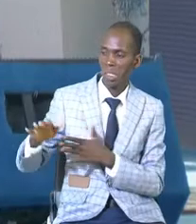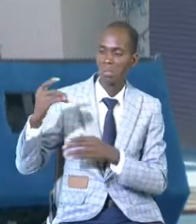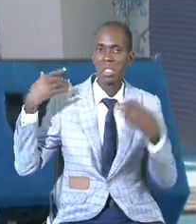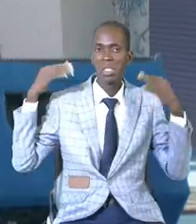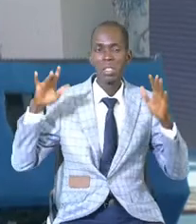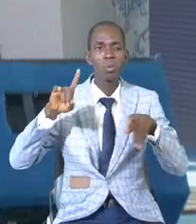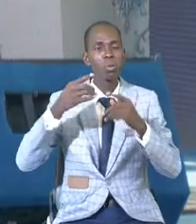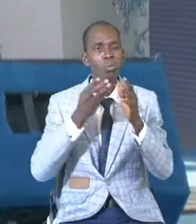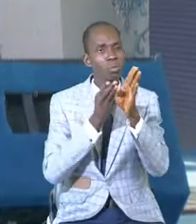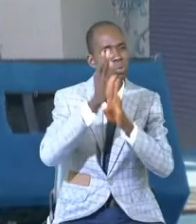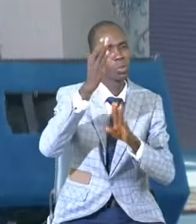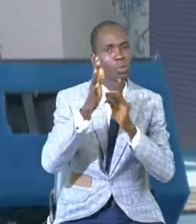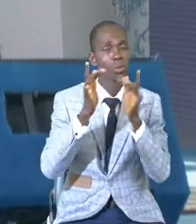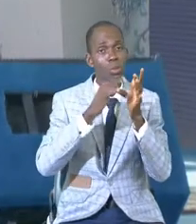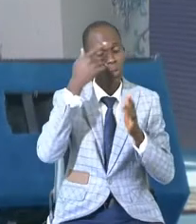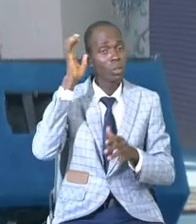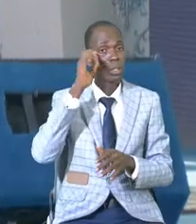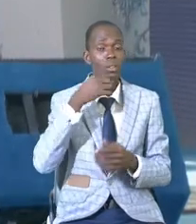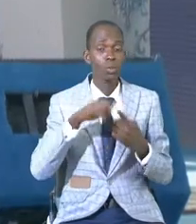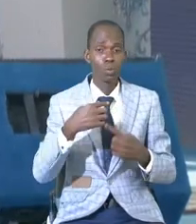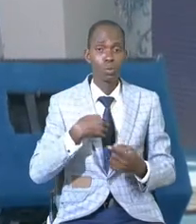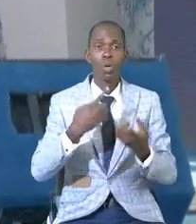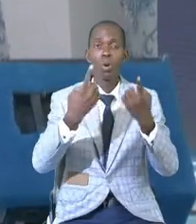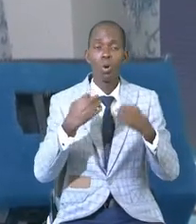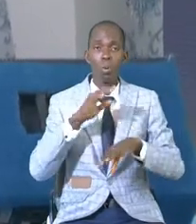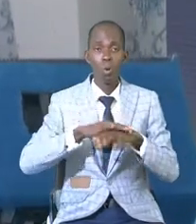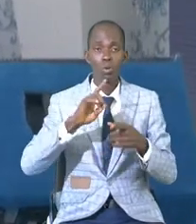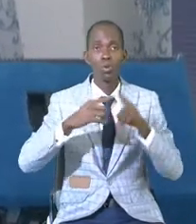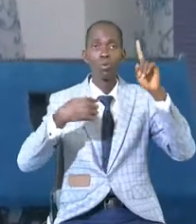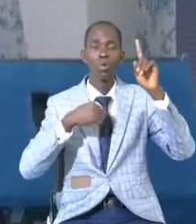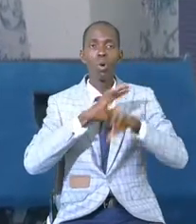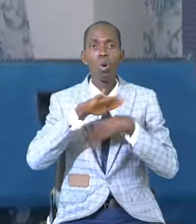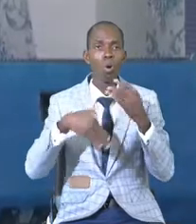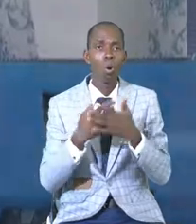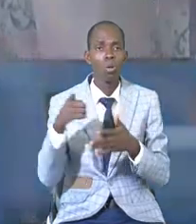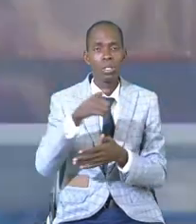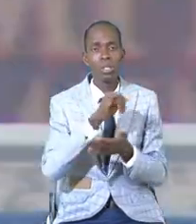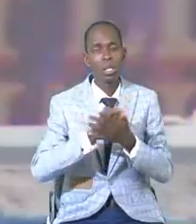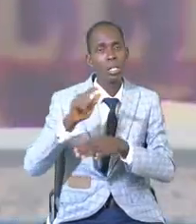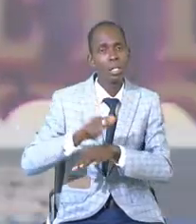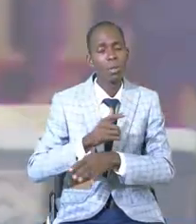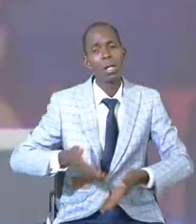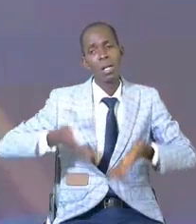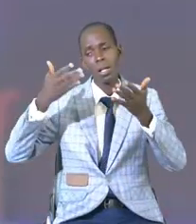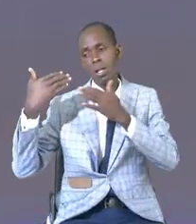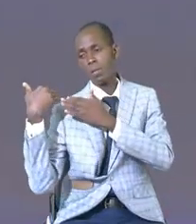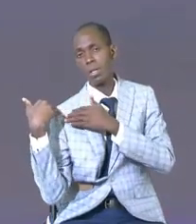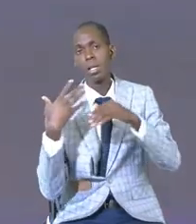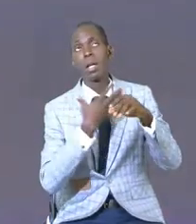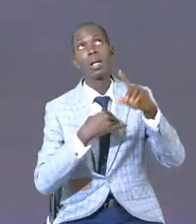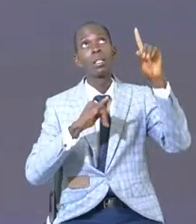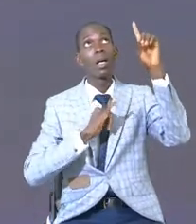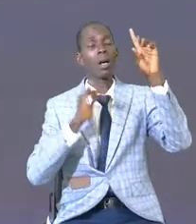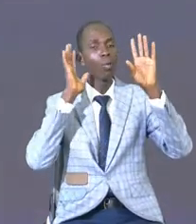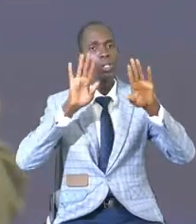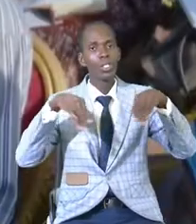I can come directly. Come unto me, all ye that labor and are heavy laden, and I will give you rest.